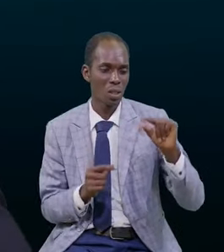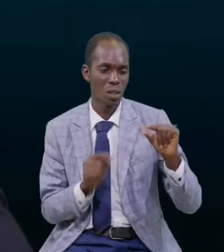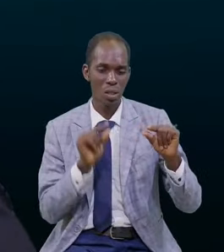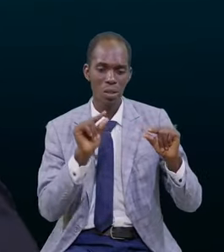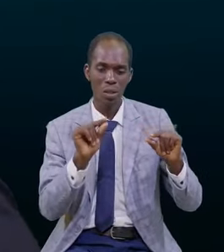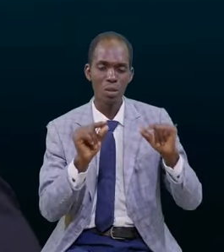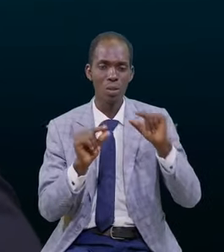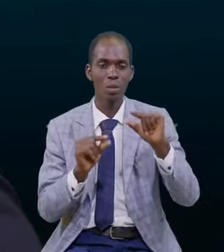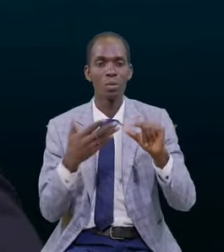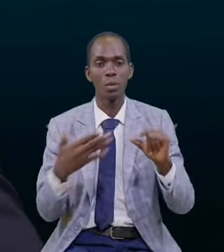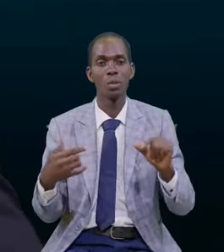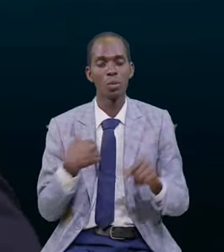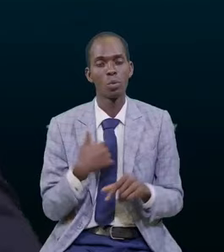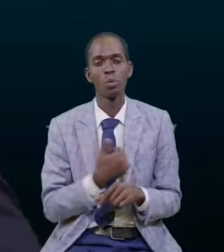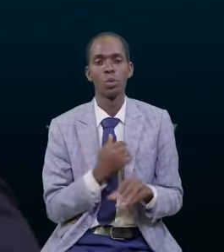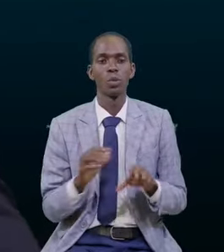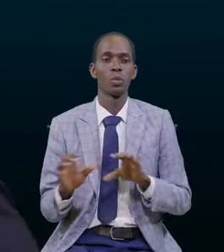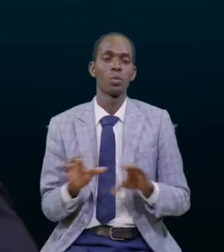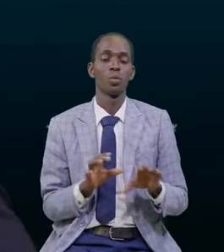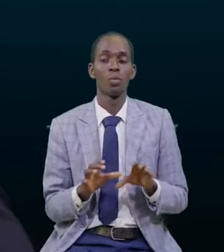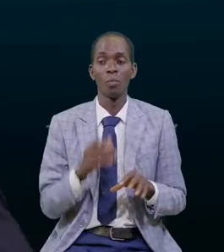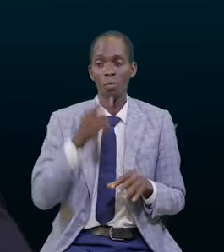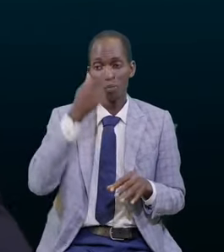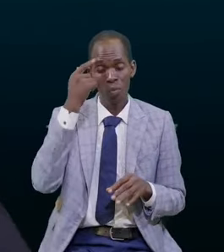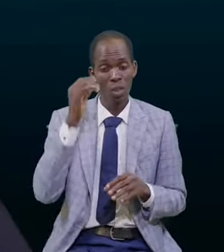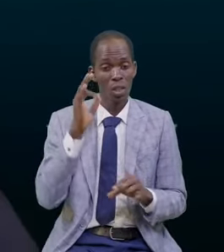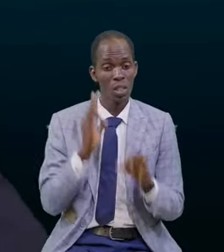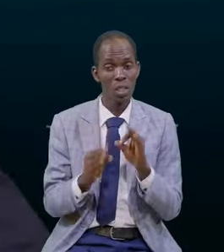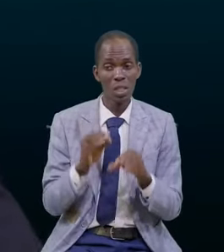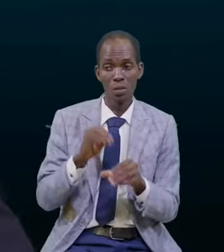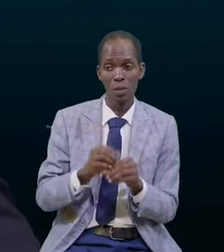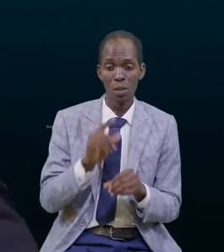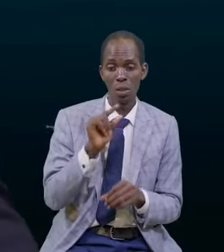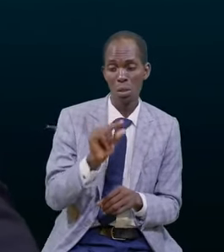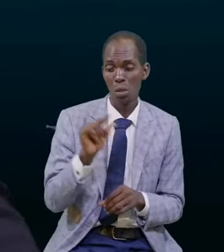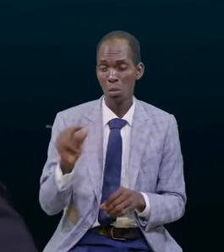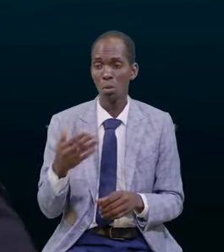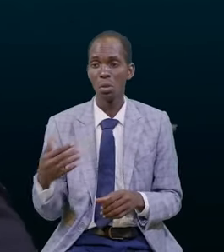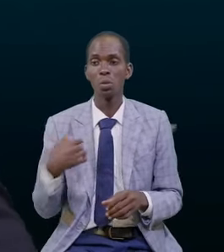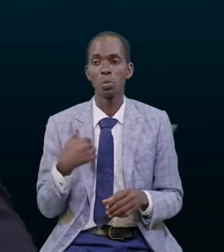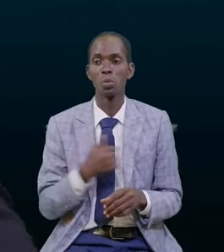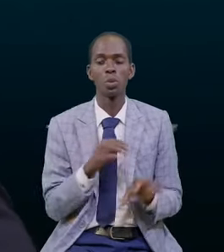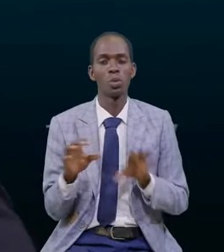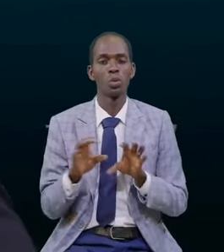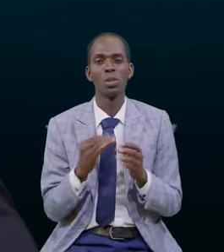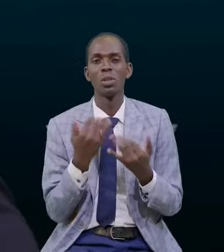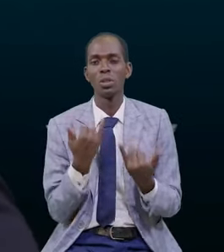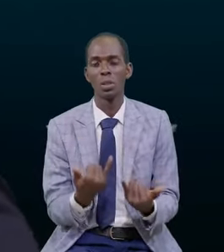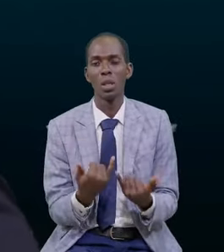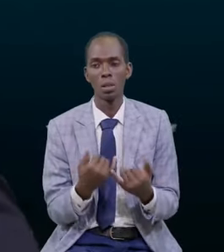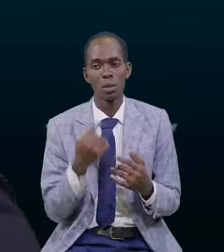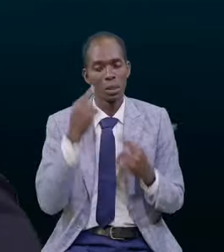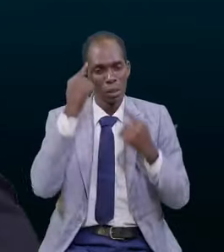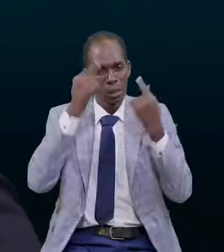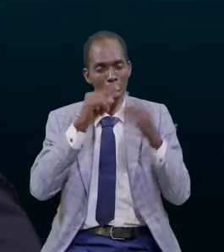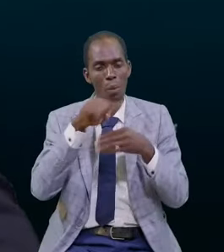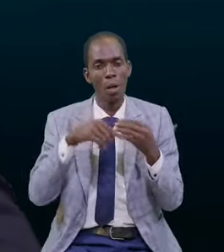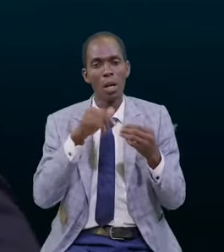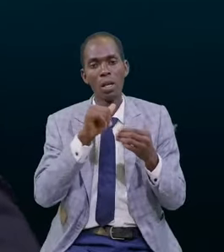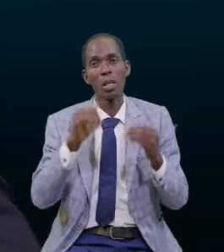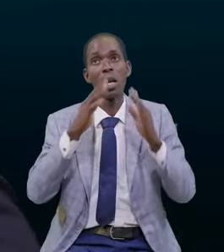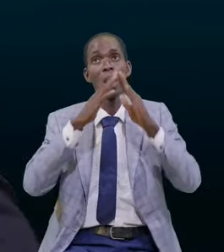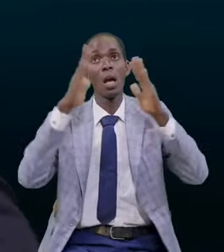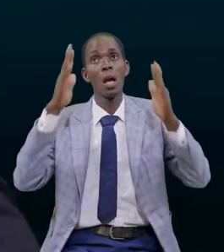doing because if in the little little things we are doing think about somebody who is a house Fellowship leader and he's not